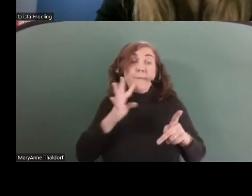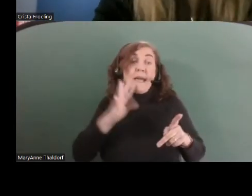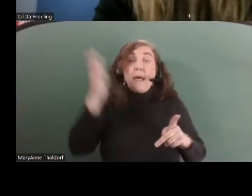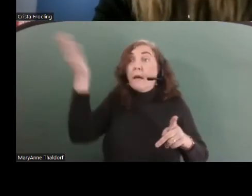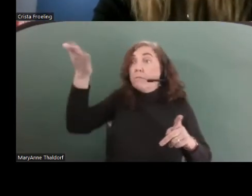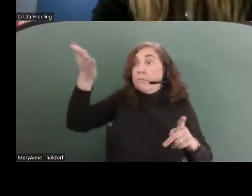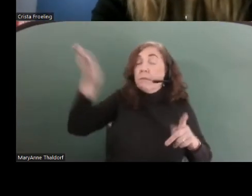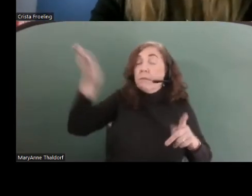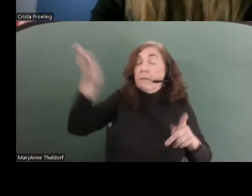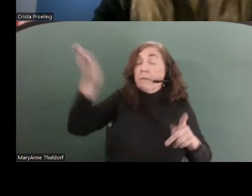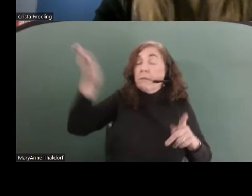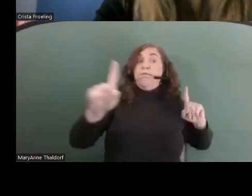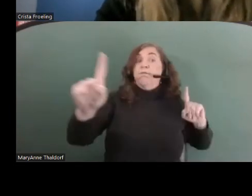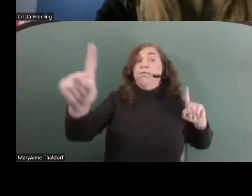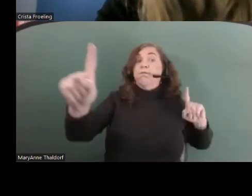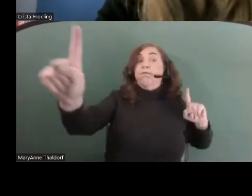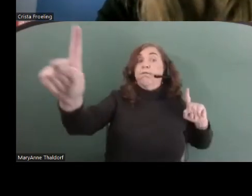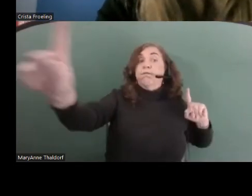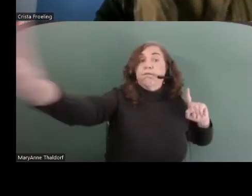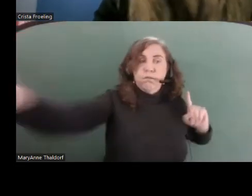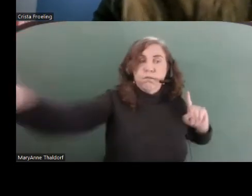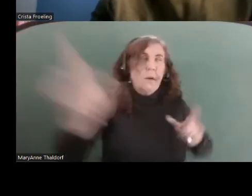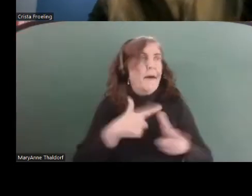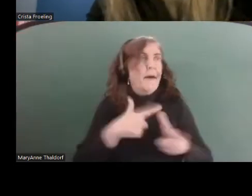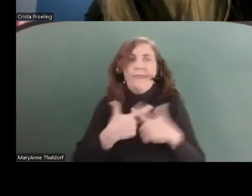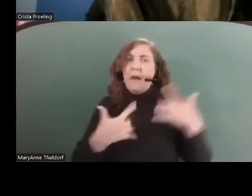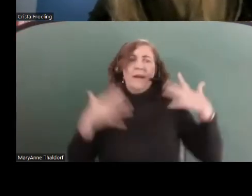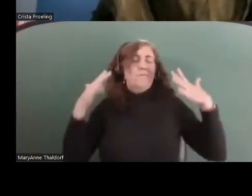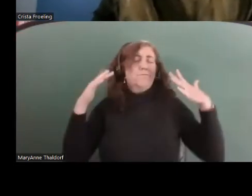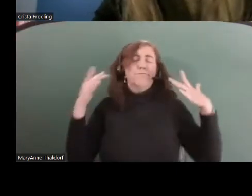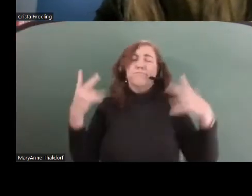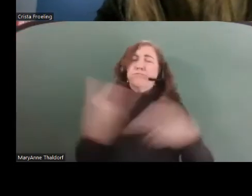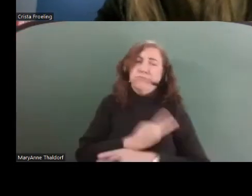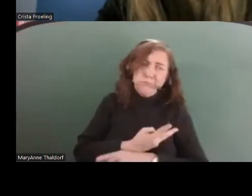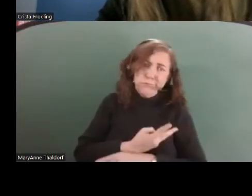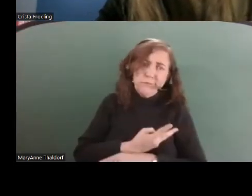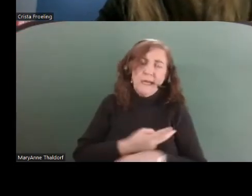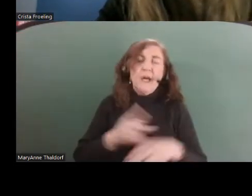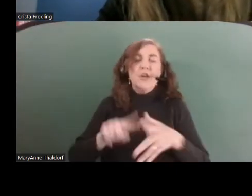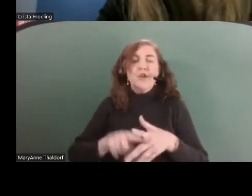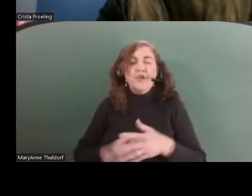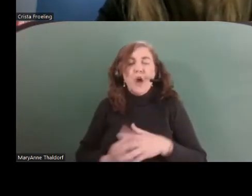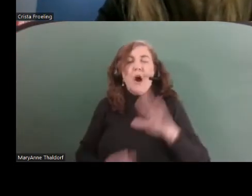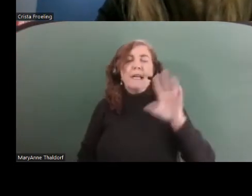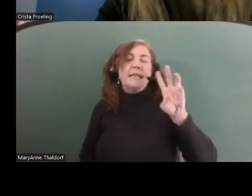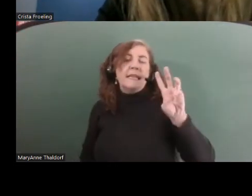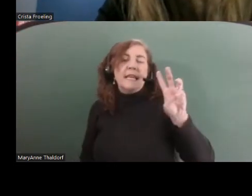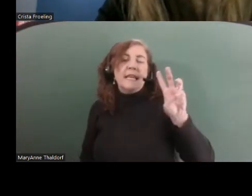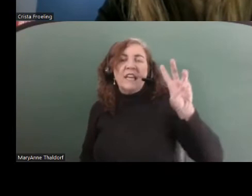So you start at 65 and you end up at 36.